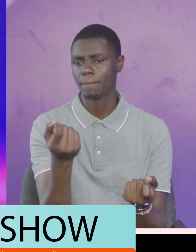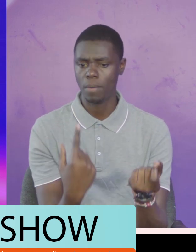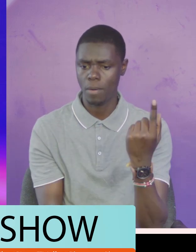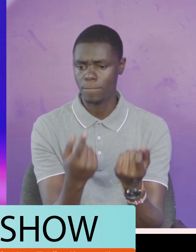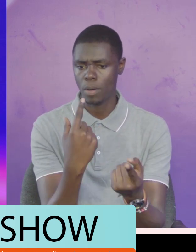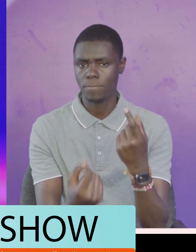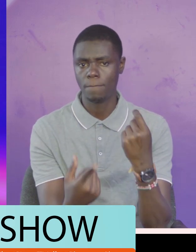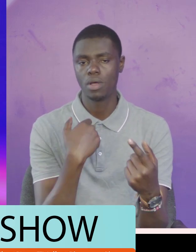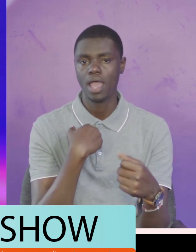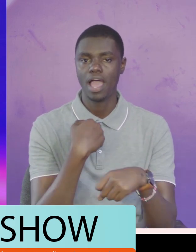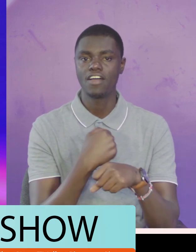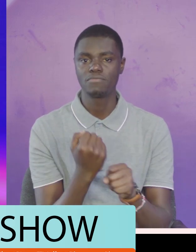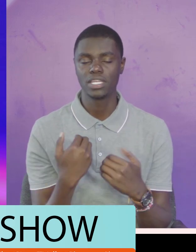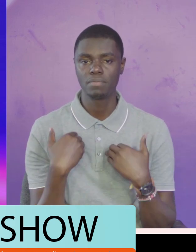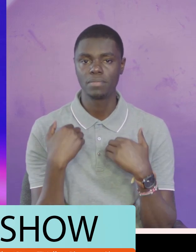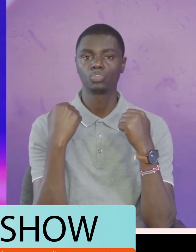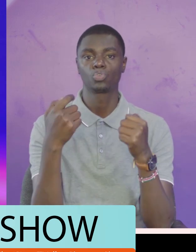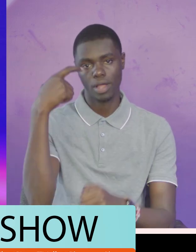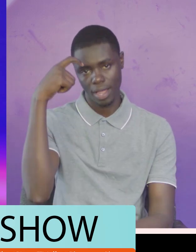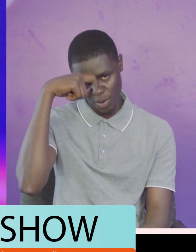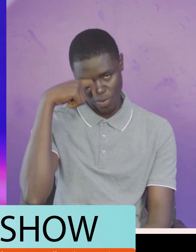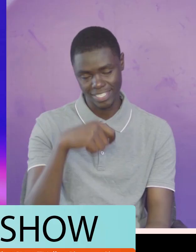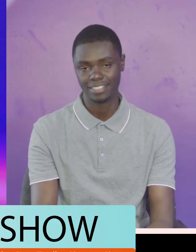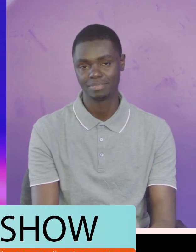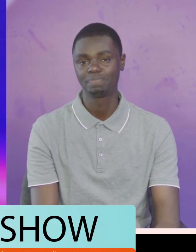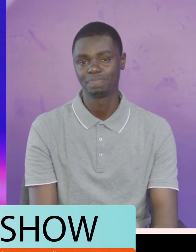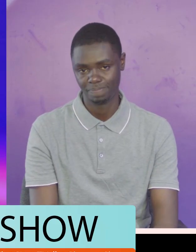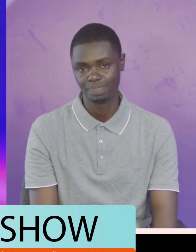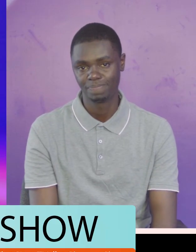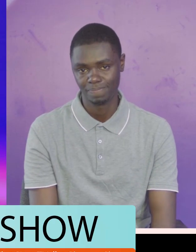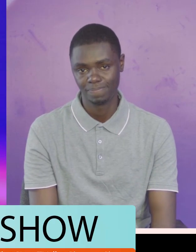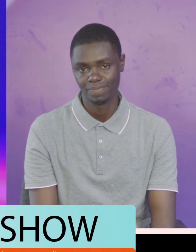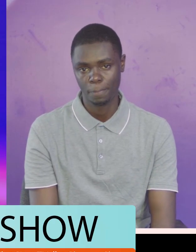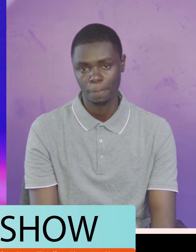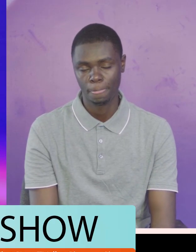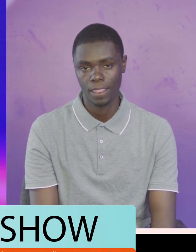that came my way have made me stronger and wiser.